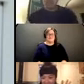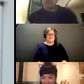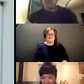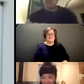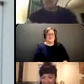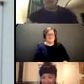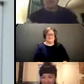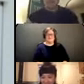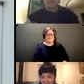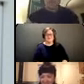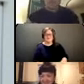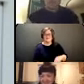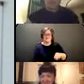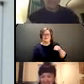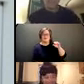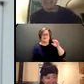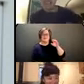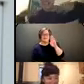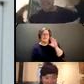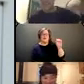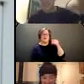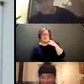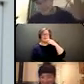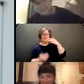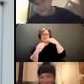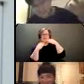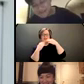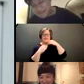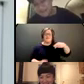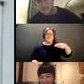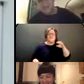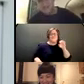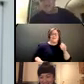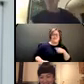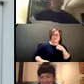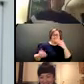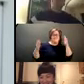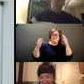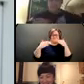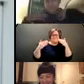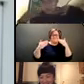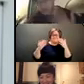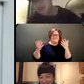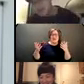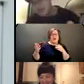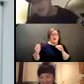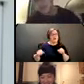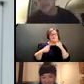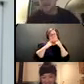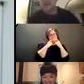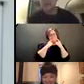Thanks, everybody. Yes, I'm so grateful to have shared this space with all of you. I could have talked for